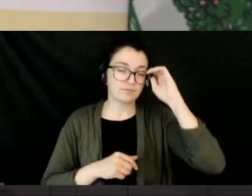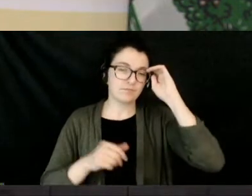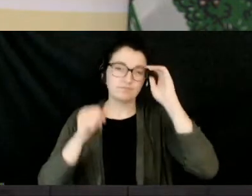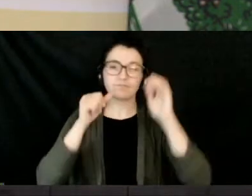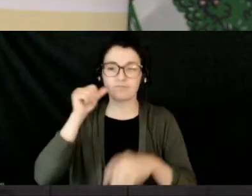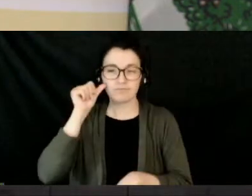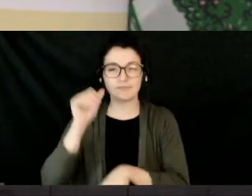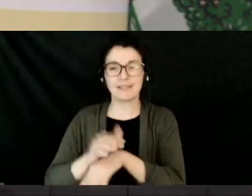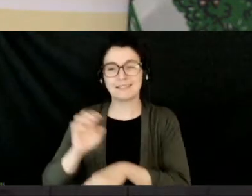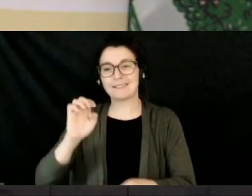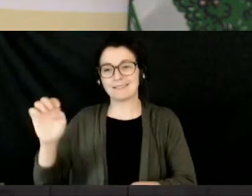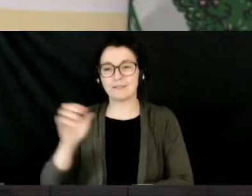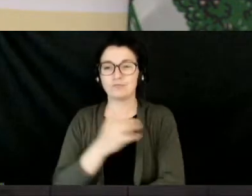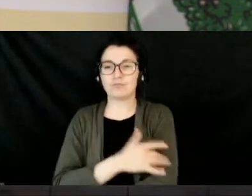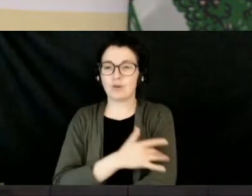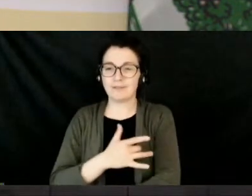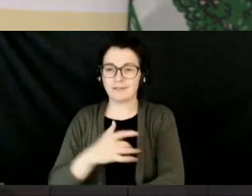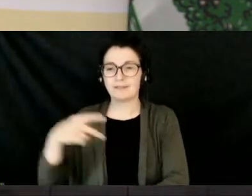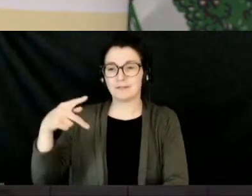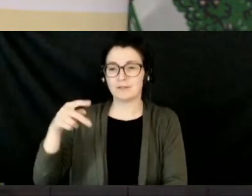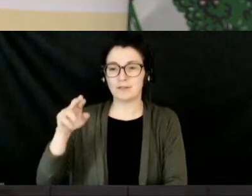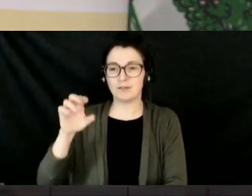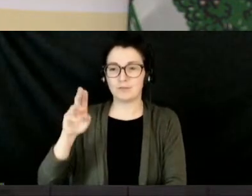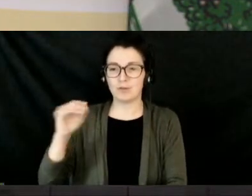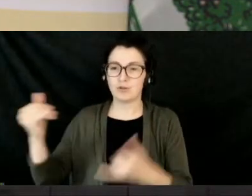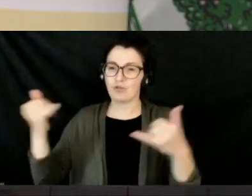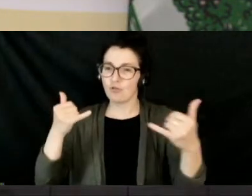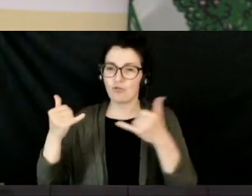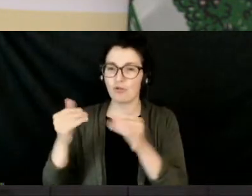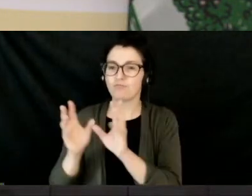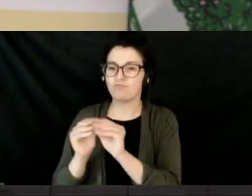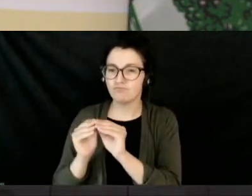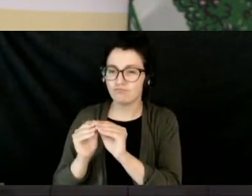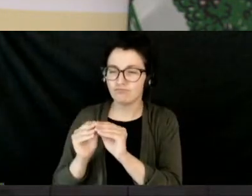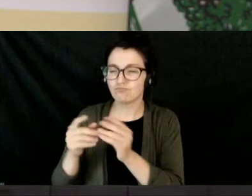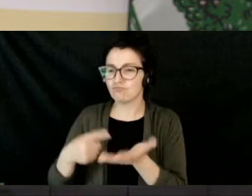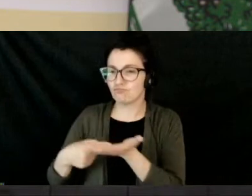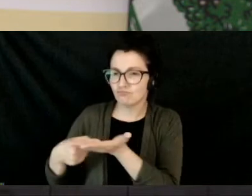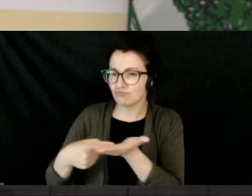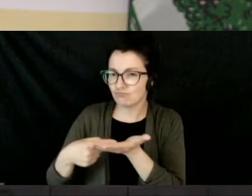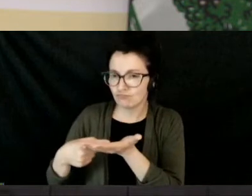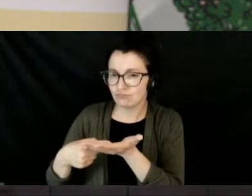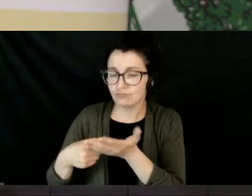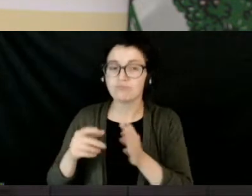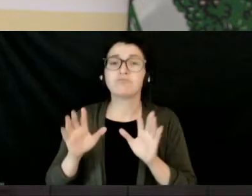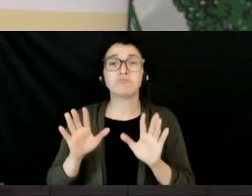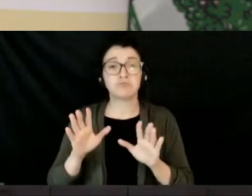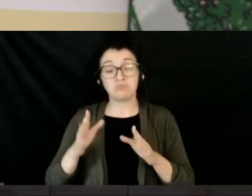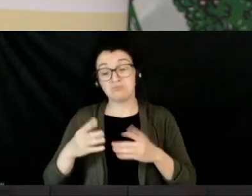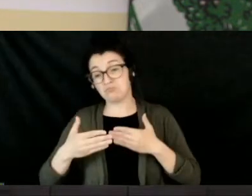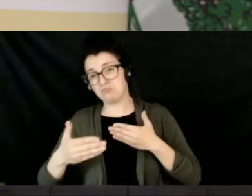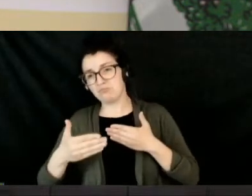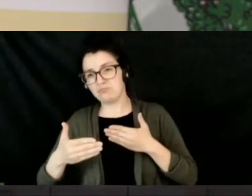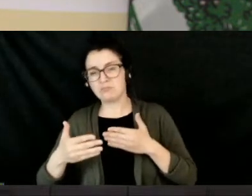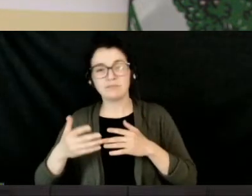I outlined where we are going. As I say, each individual jurisdiction for the time being will have their